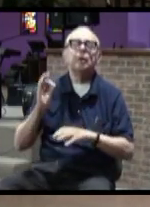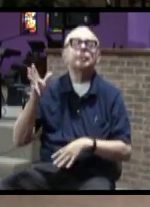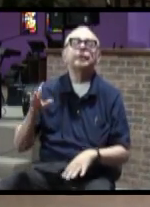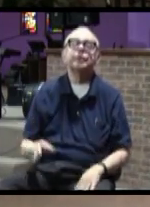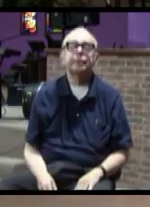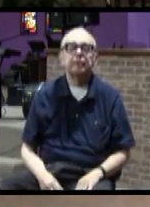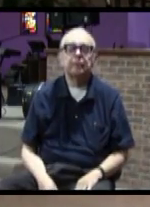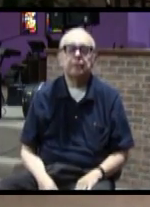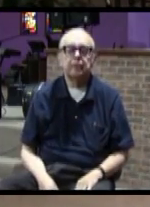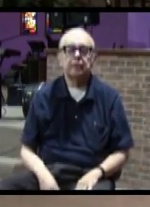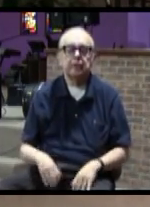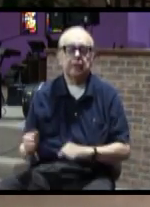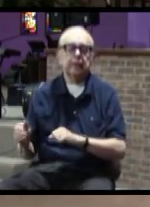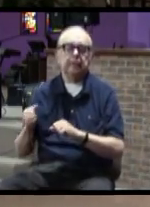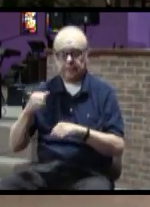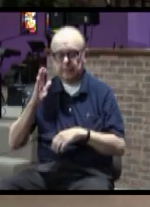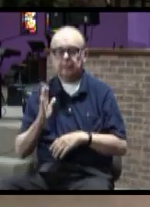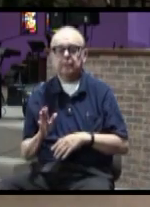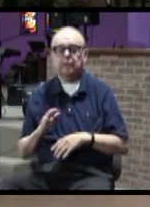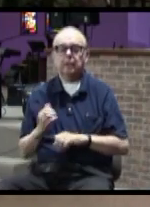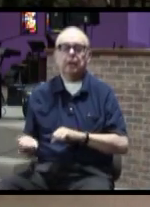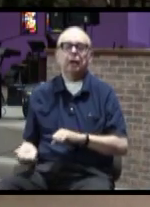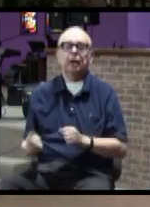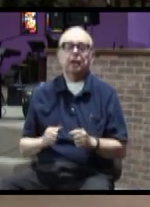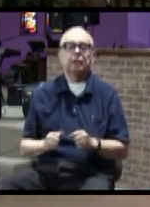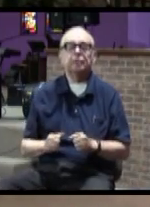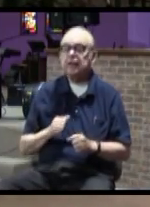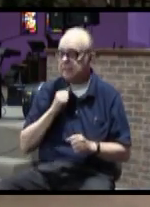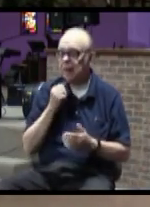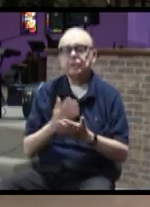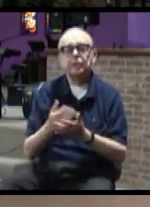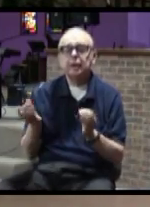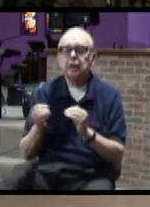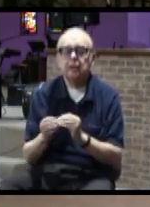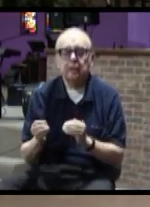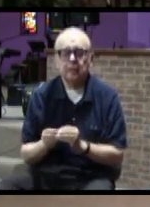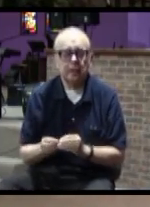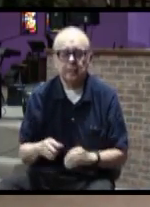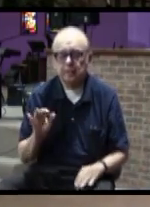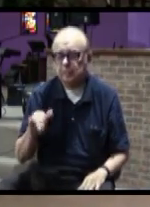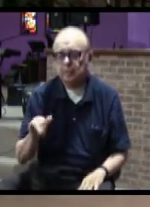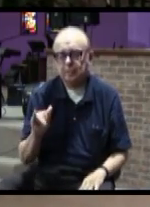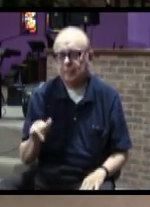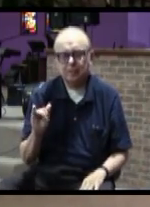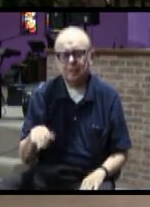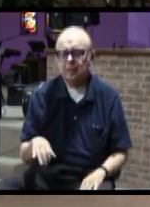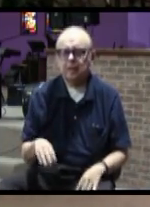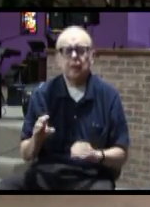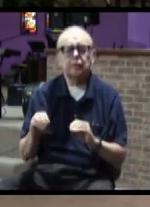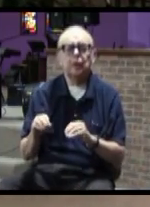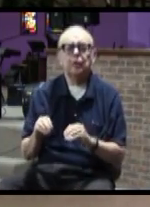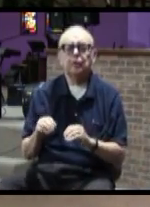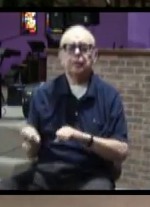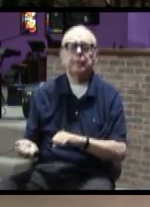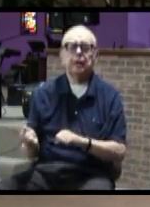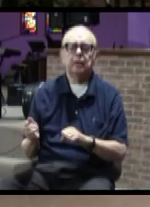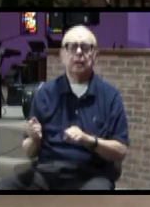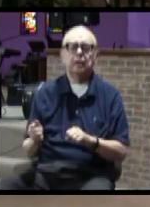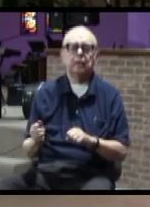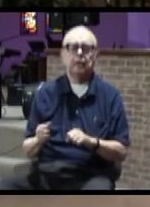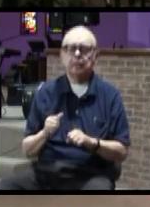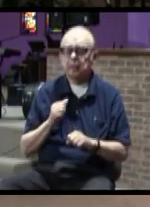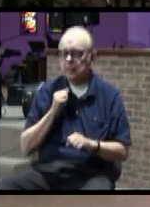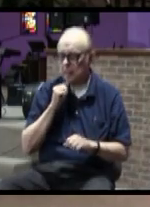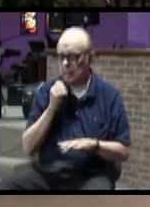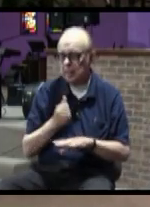preaching. They've walked away from God, so my baptism is no longer any good. No, your baptism in that point, ladies